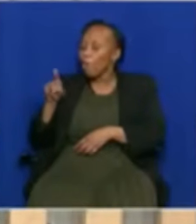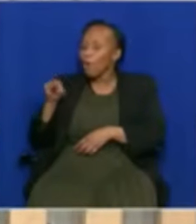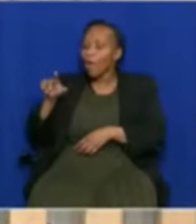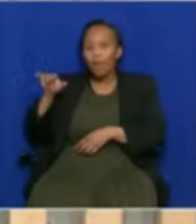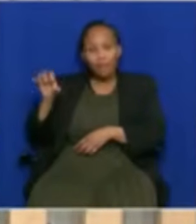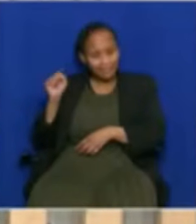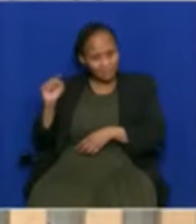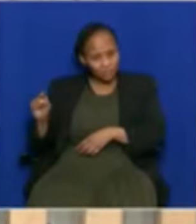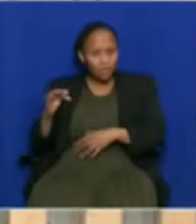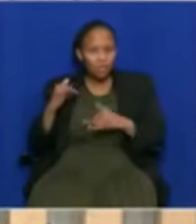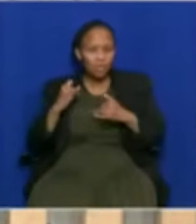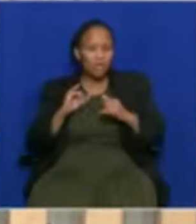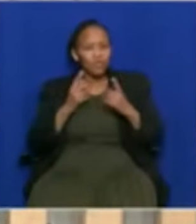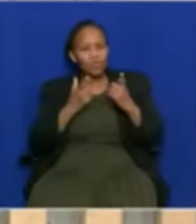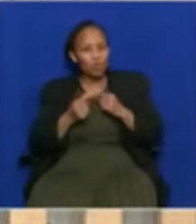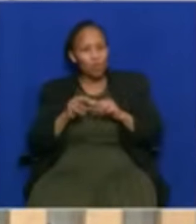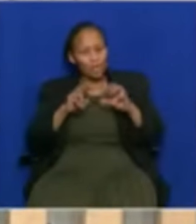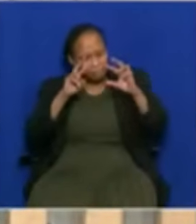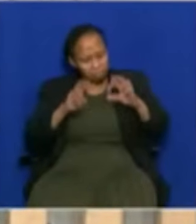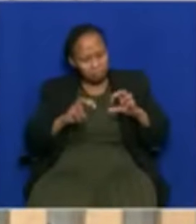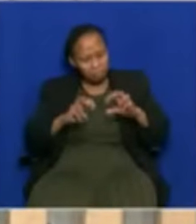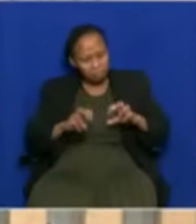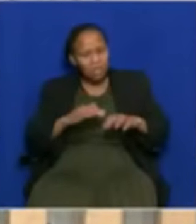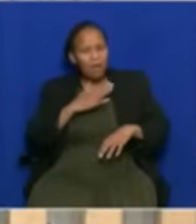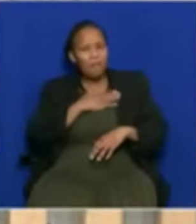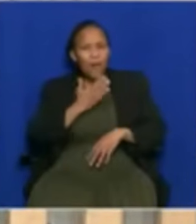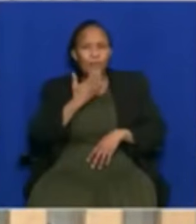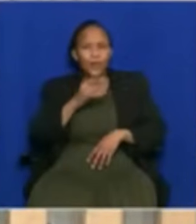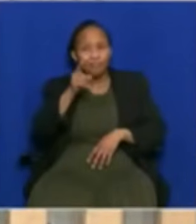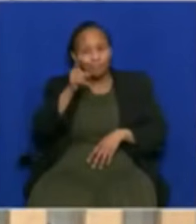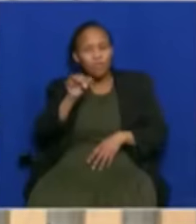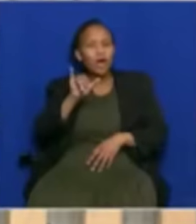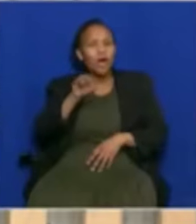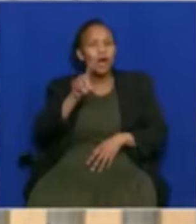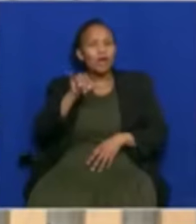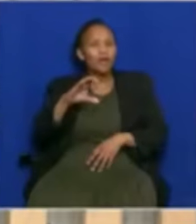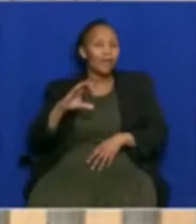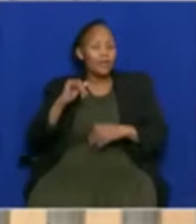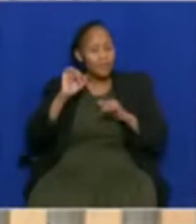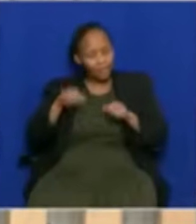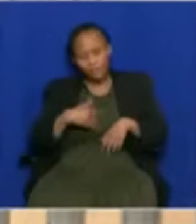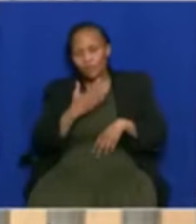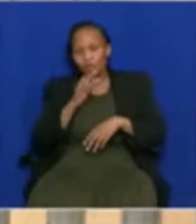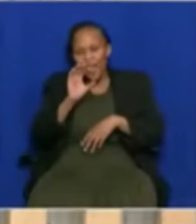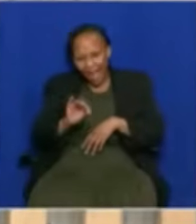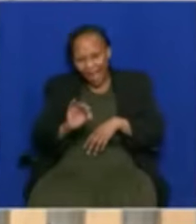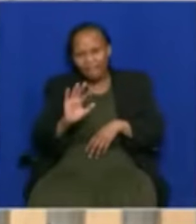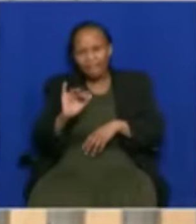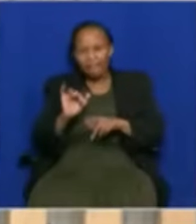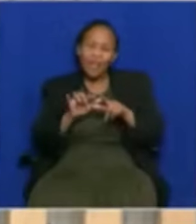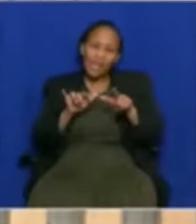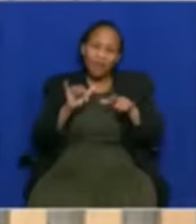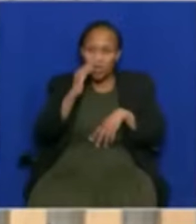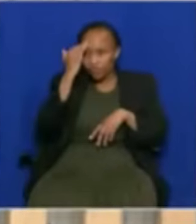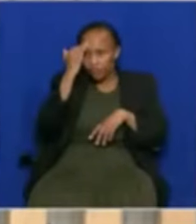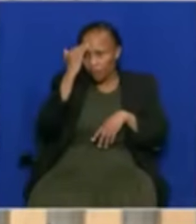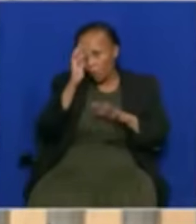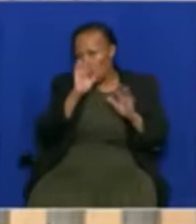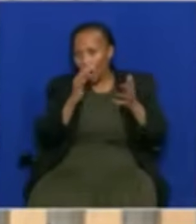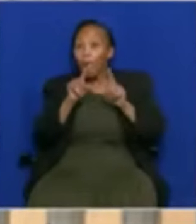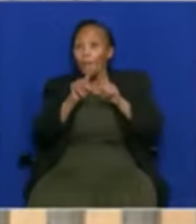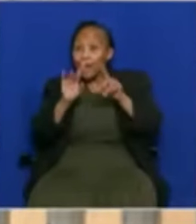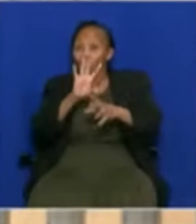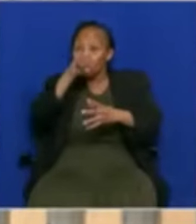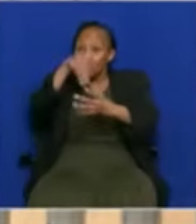investigations by IDEC. So I assumed you have some level of knowledge about those investigations, although you are not involved in them. And that is